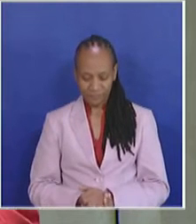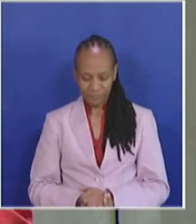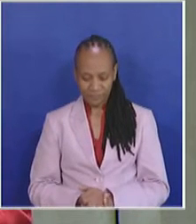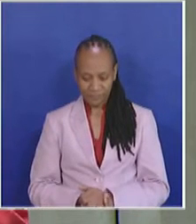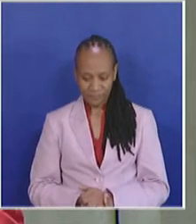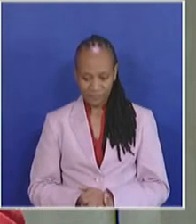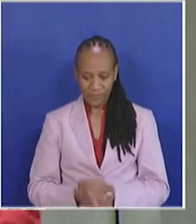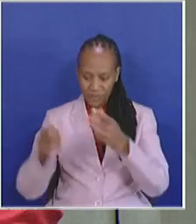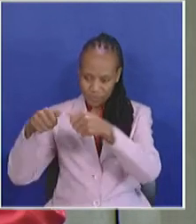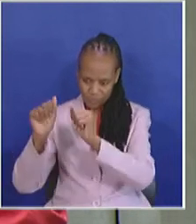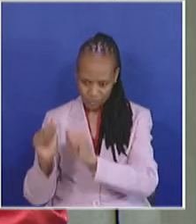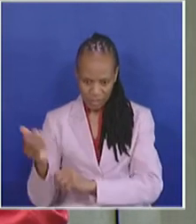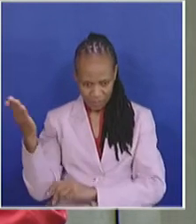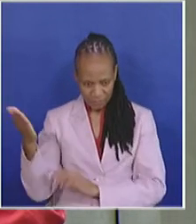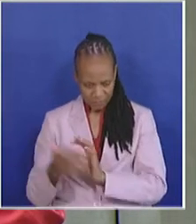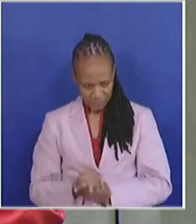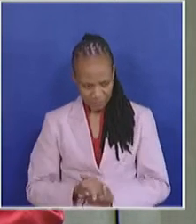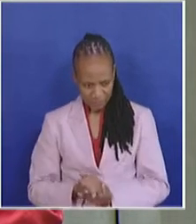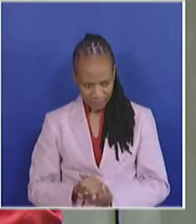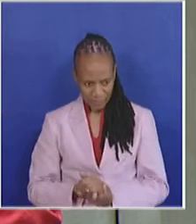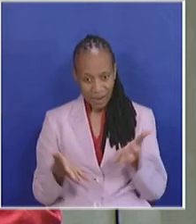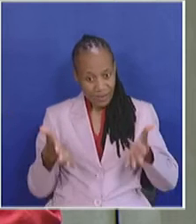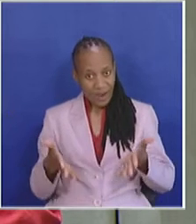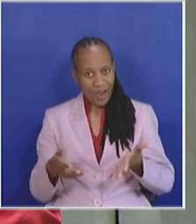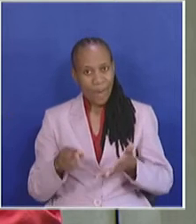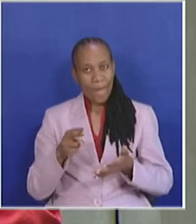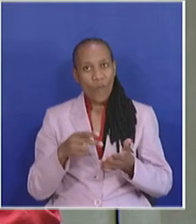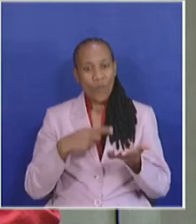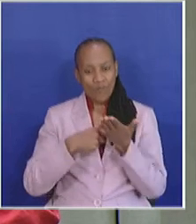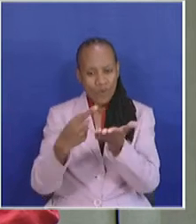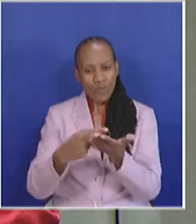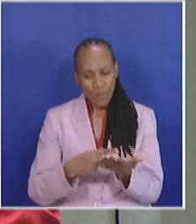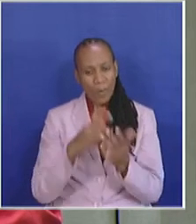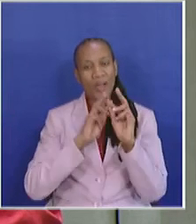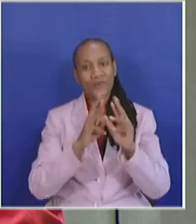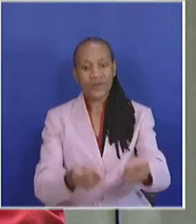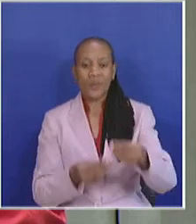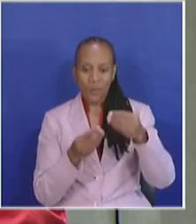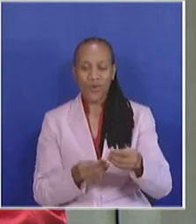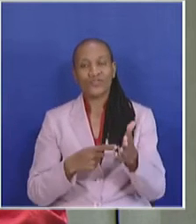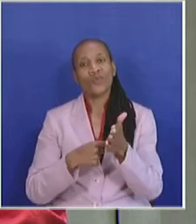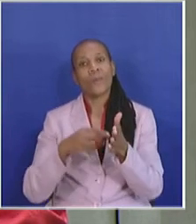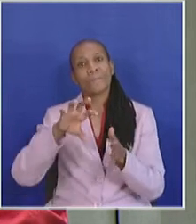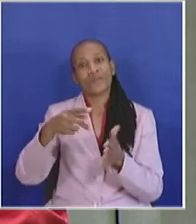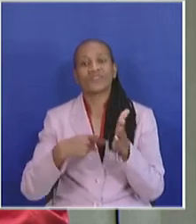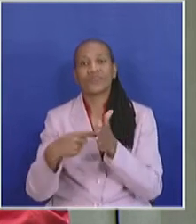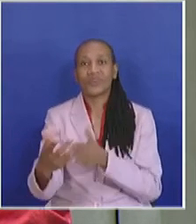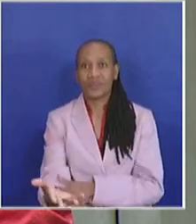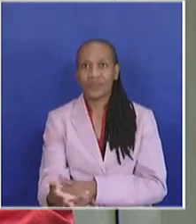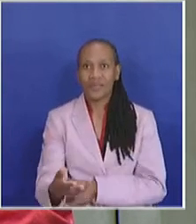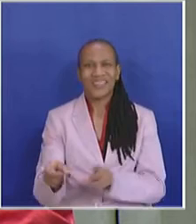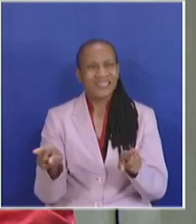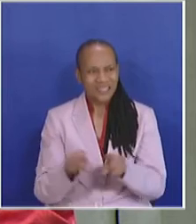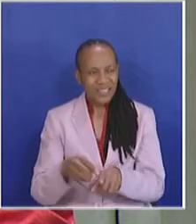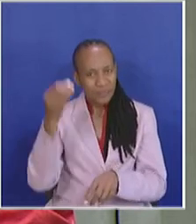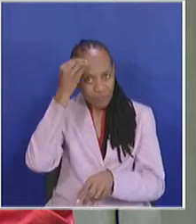Honorable Chairperson, while we are debating Provincial Week report, it will be aloof to ignore the student